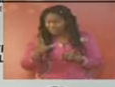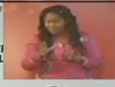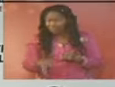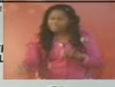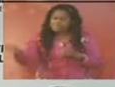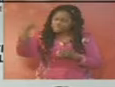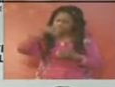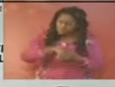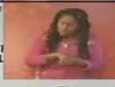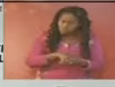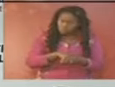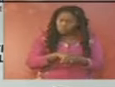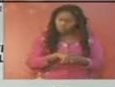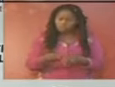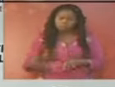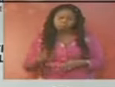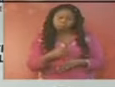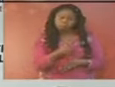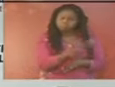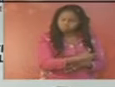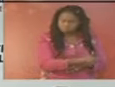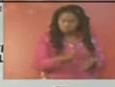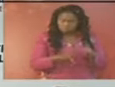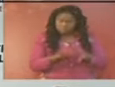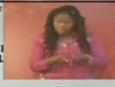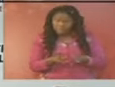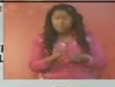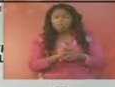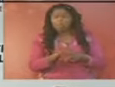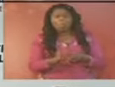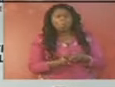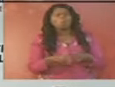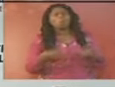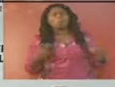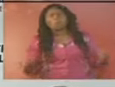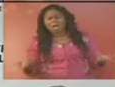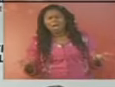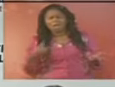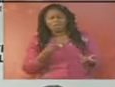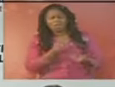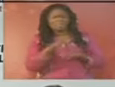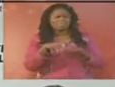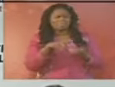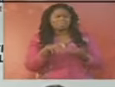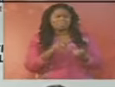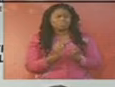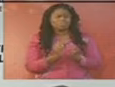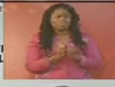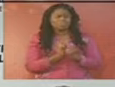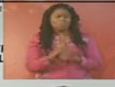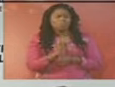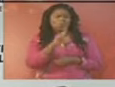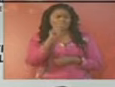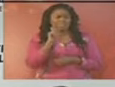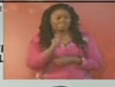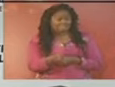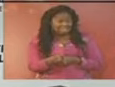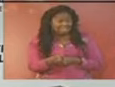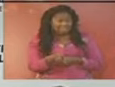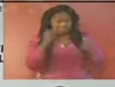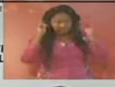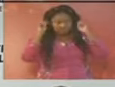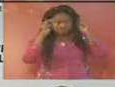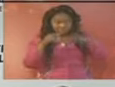getting mixed up trying to figure out which one you are referring to. If the question is, are the figures from the